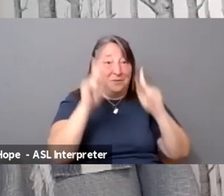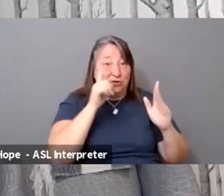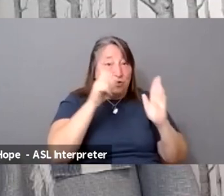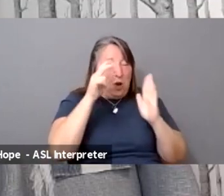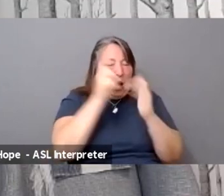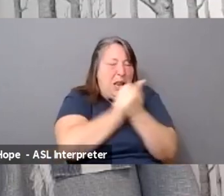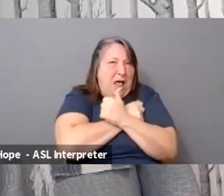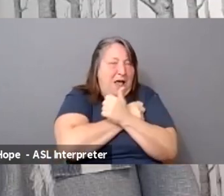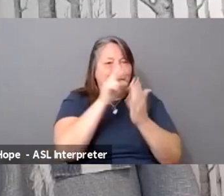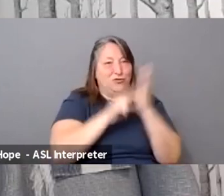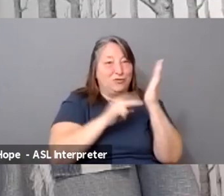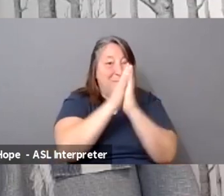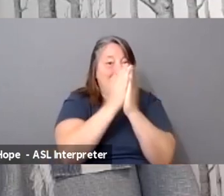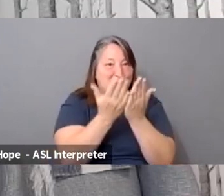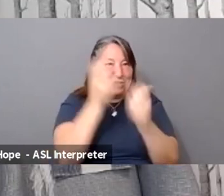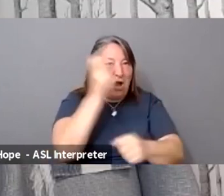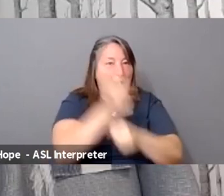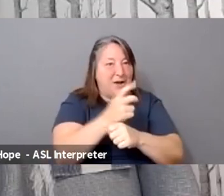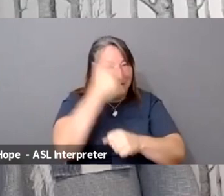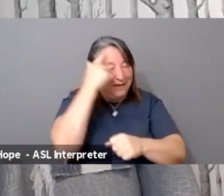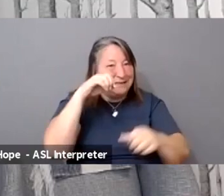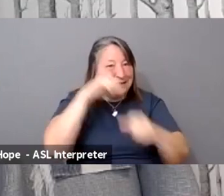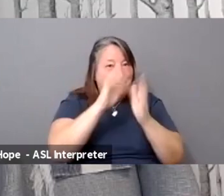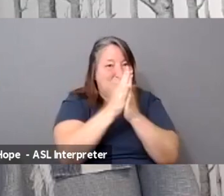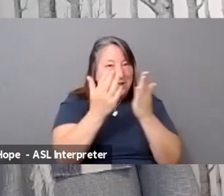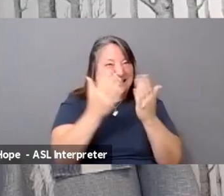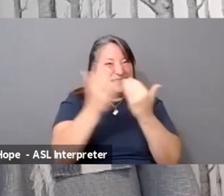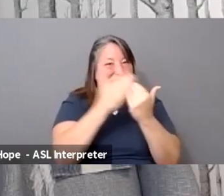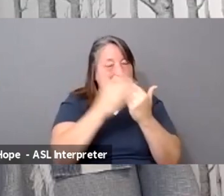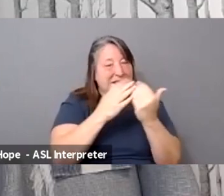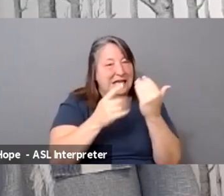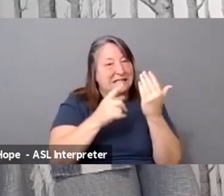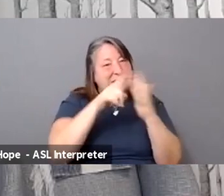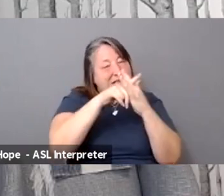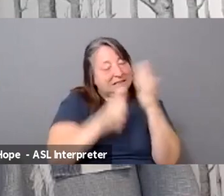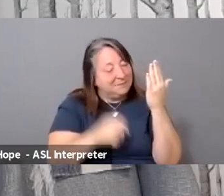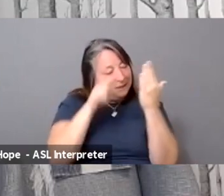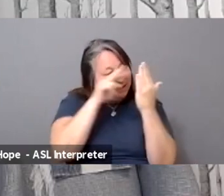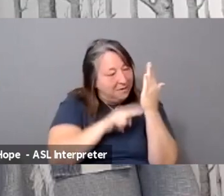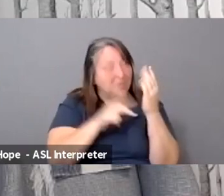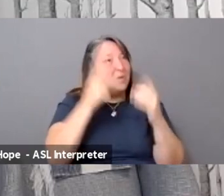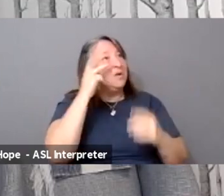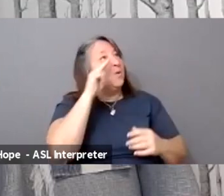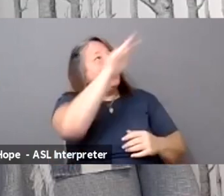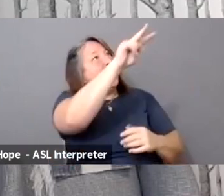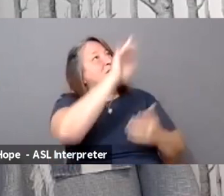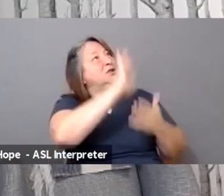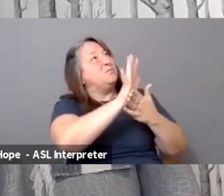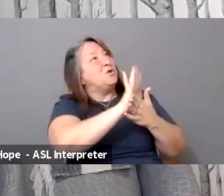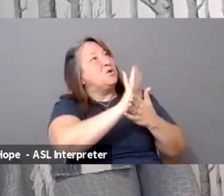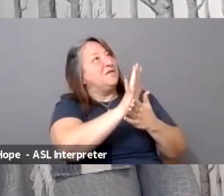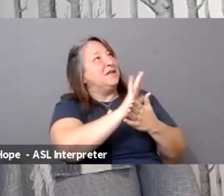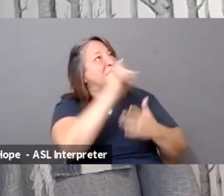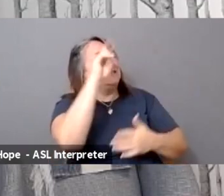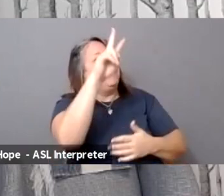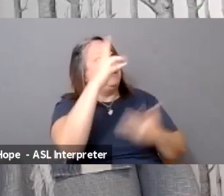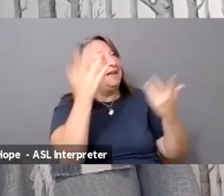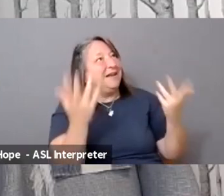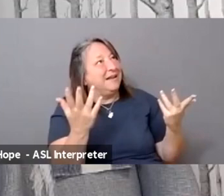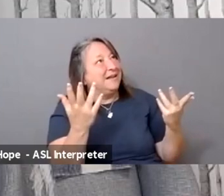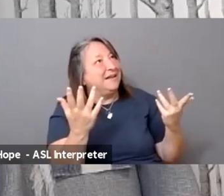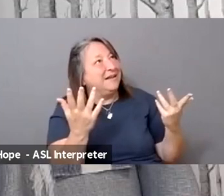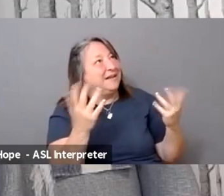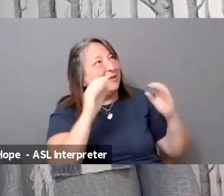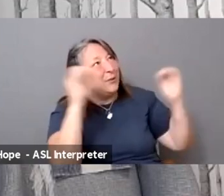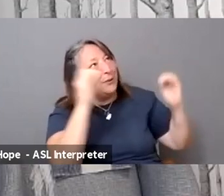easier in books because you can disappear into that as opposed to when you're watching yourself on a TV screen or in a movie.